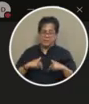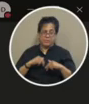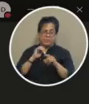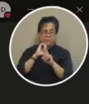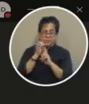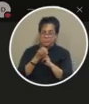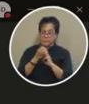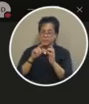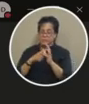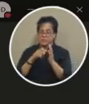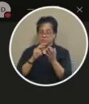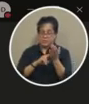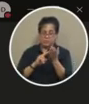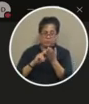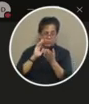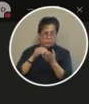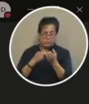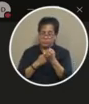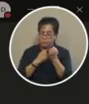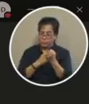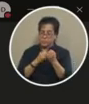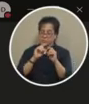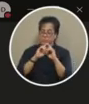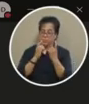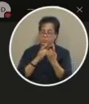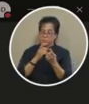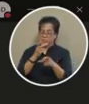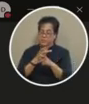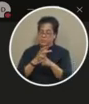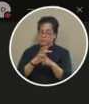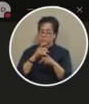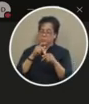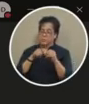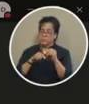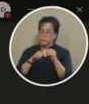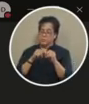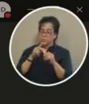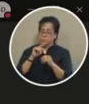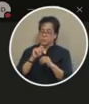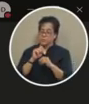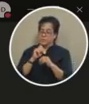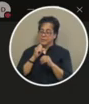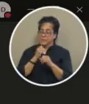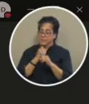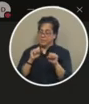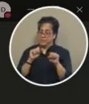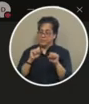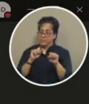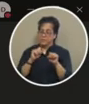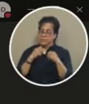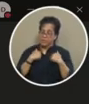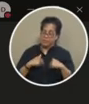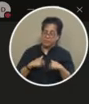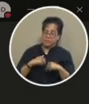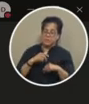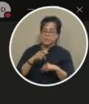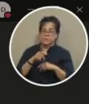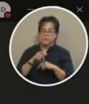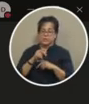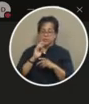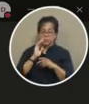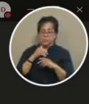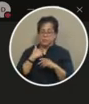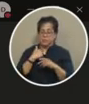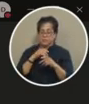This contract will support the department in keeping El Paso's pets safe and healthy. This is a low bid procurement for concentrate